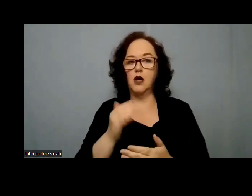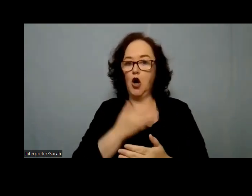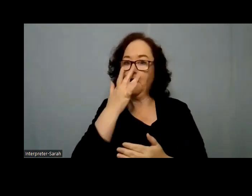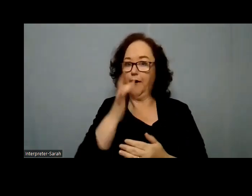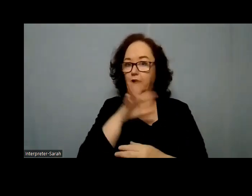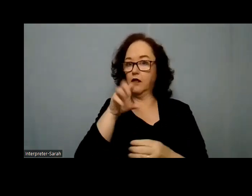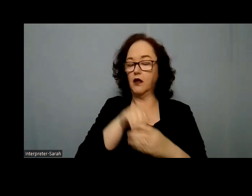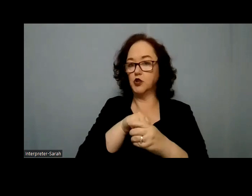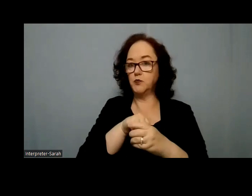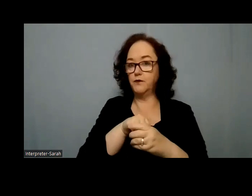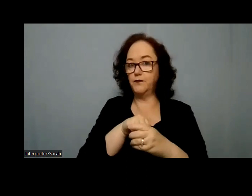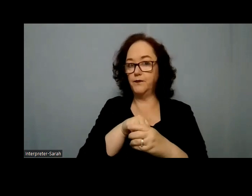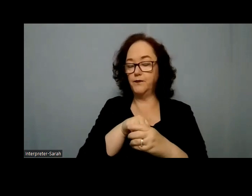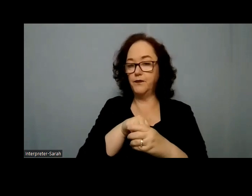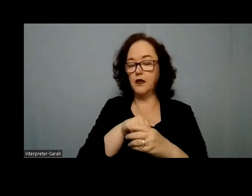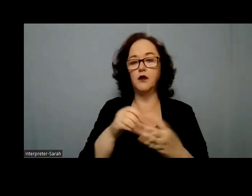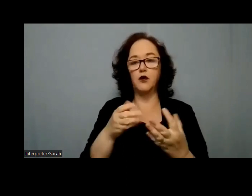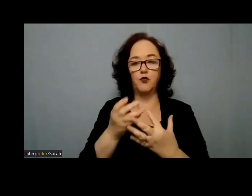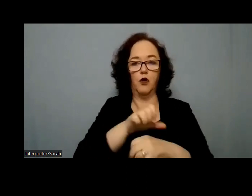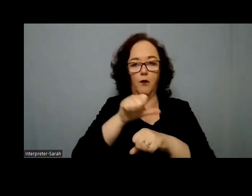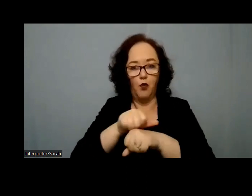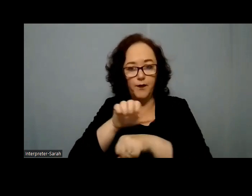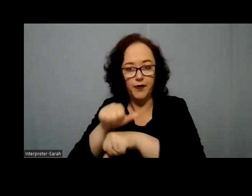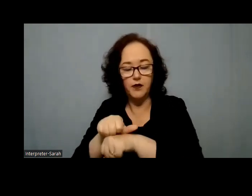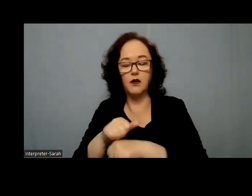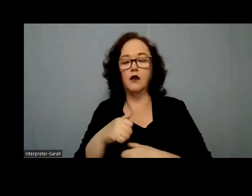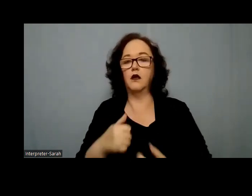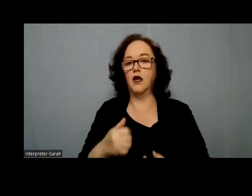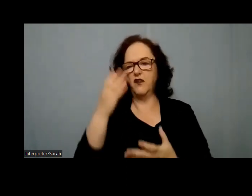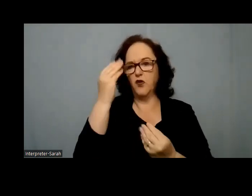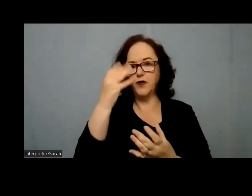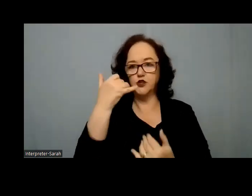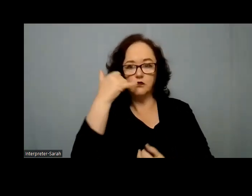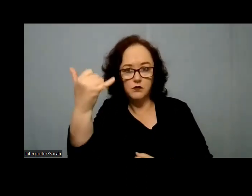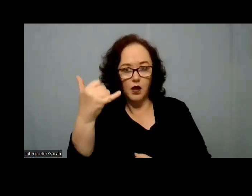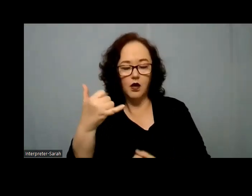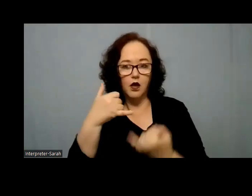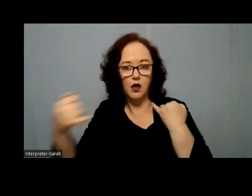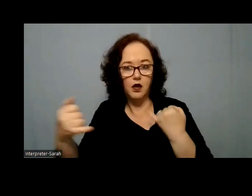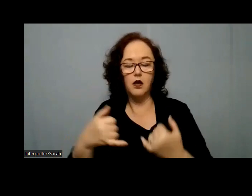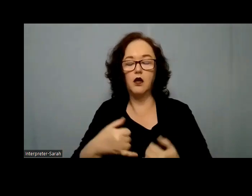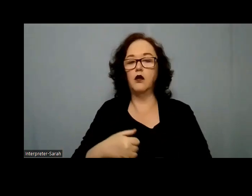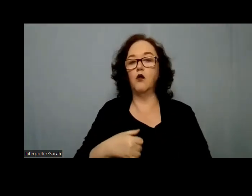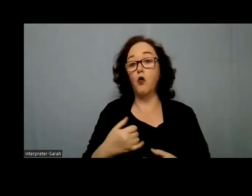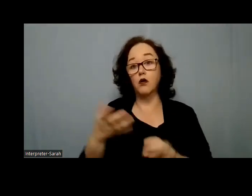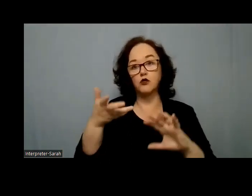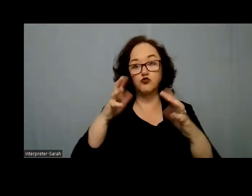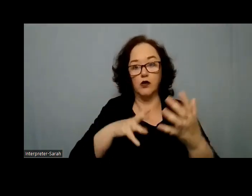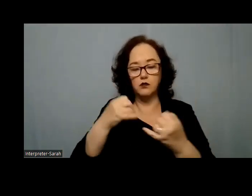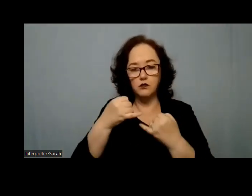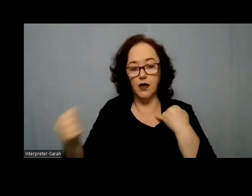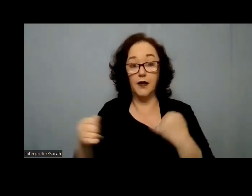through our appointment and information line or through our crisis line. 988 offered us a